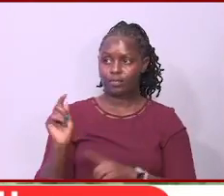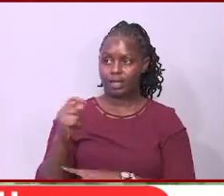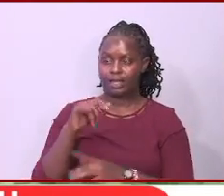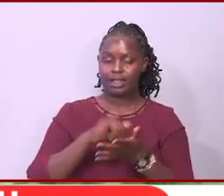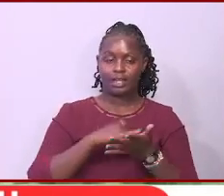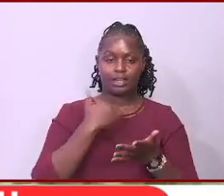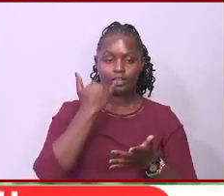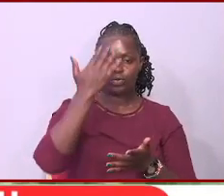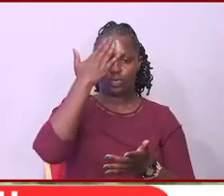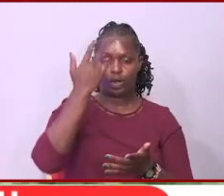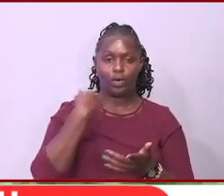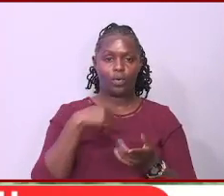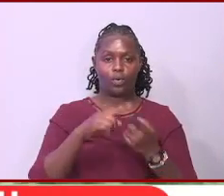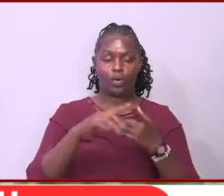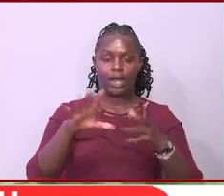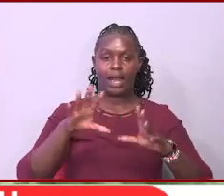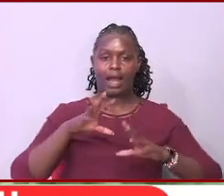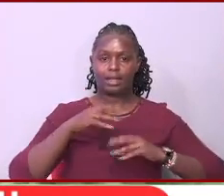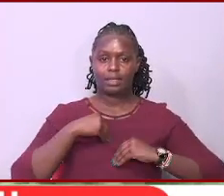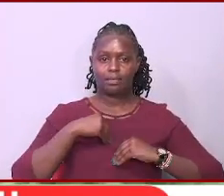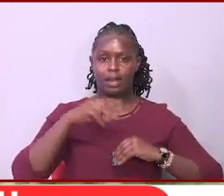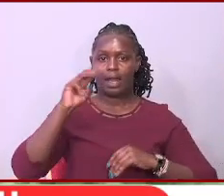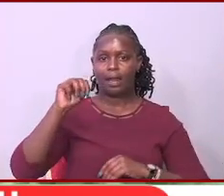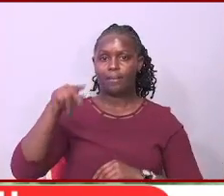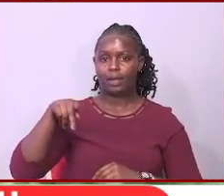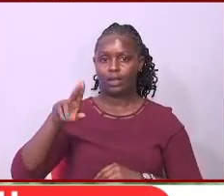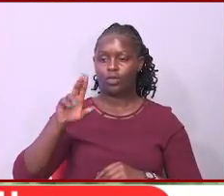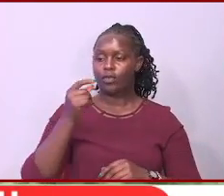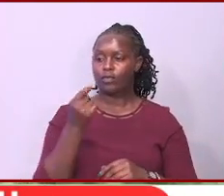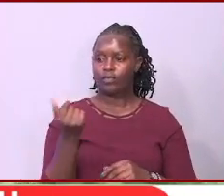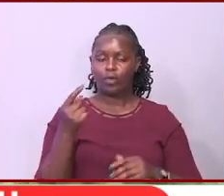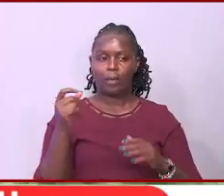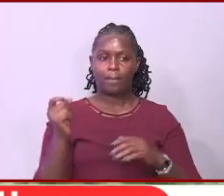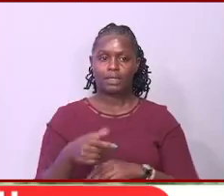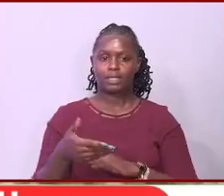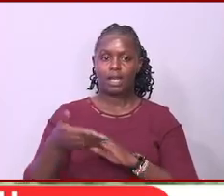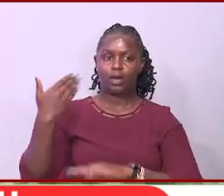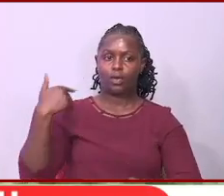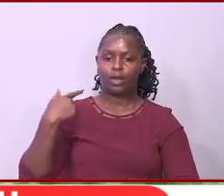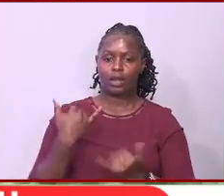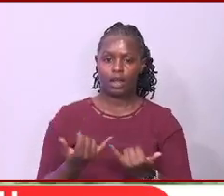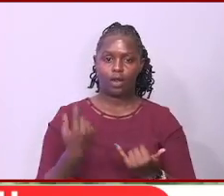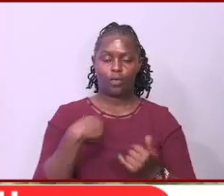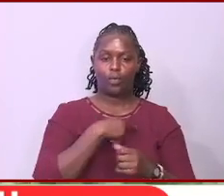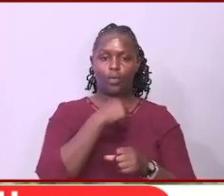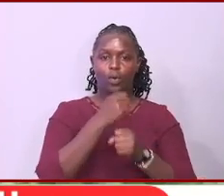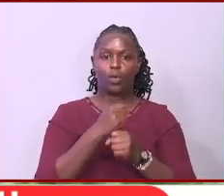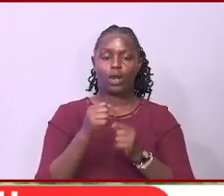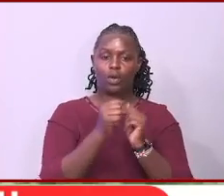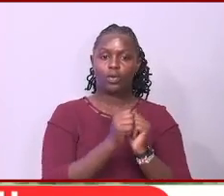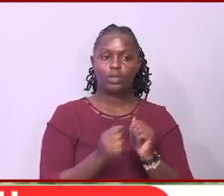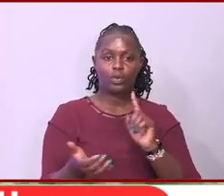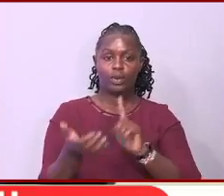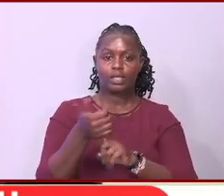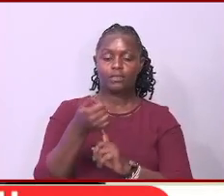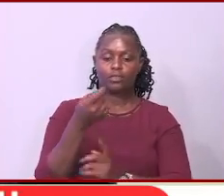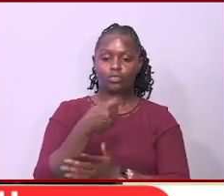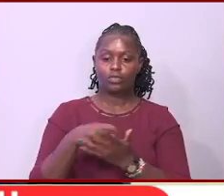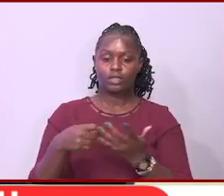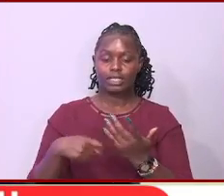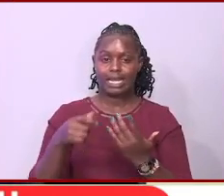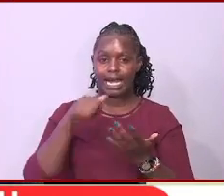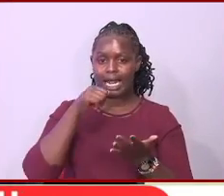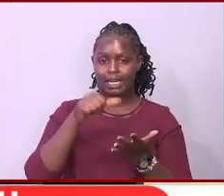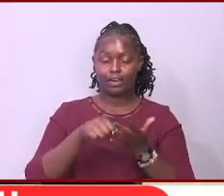Mount Kenya University already a few months ago, and we worked hard, and now today we achieved to sign a letter of intent.